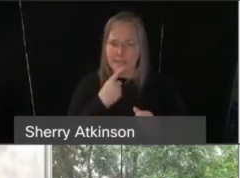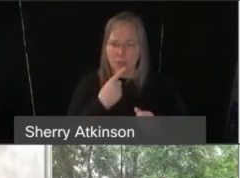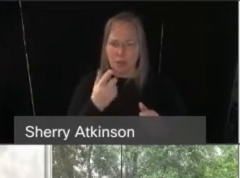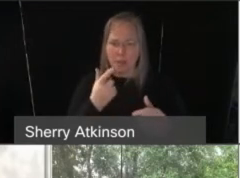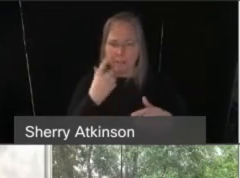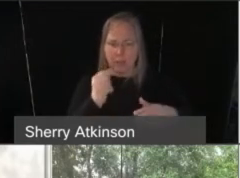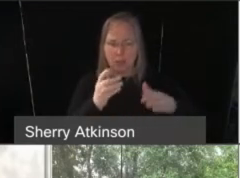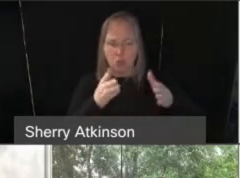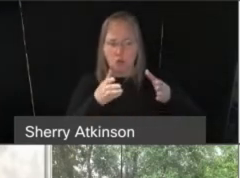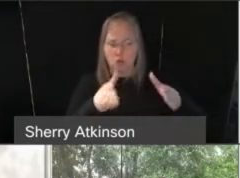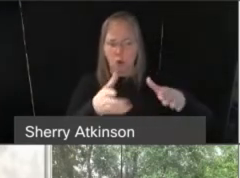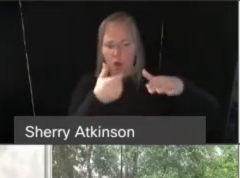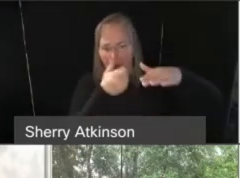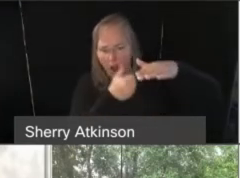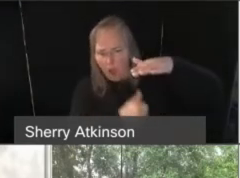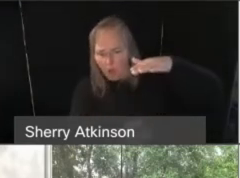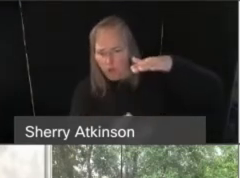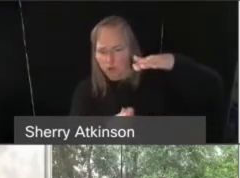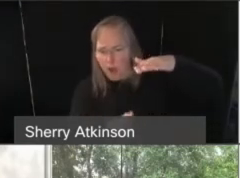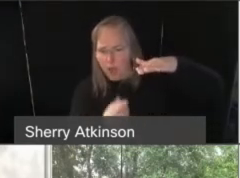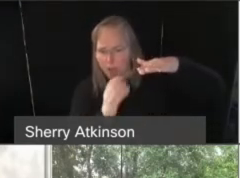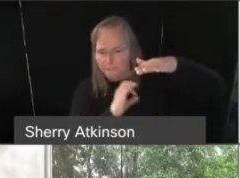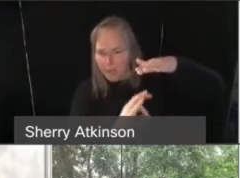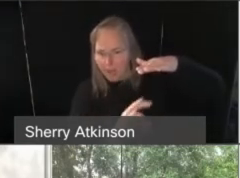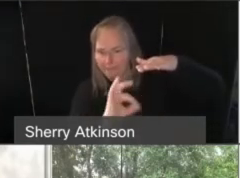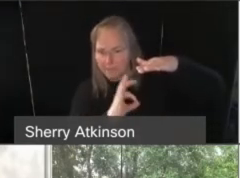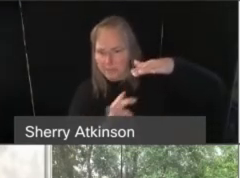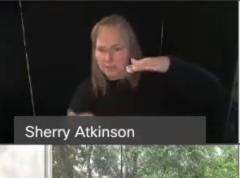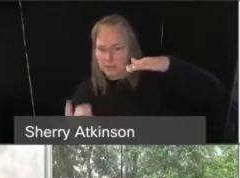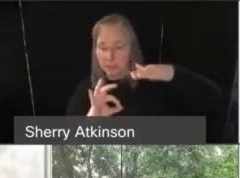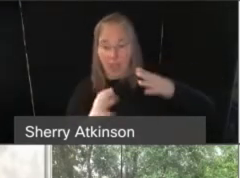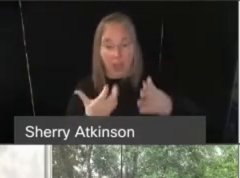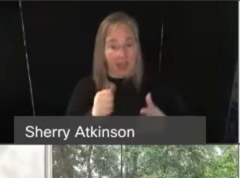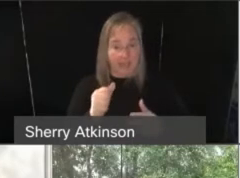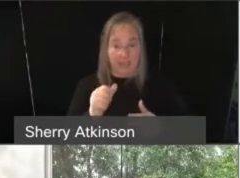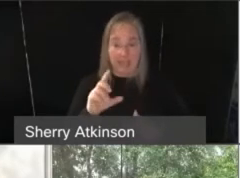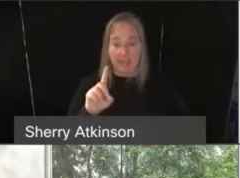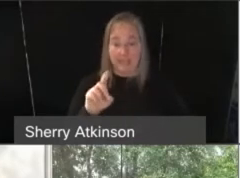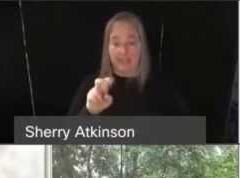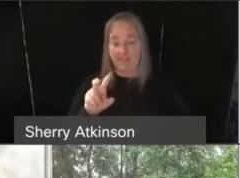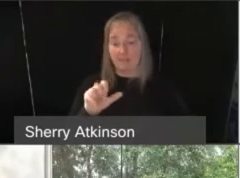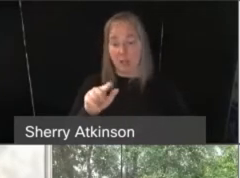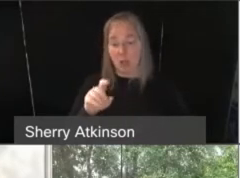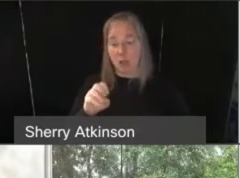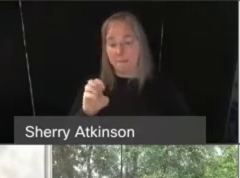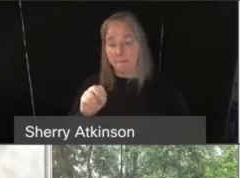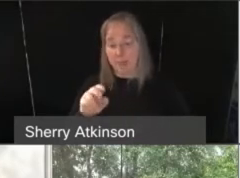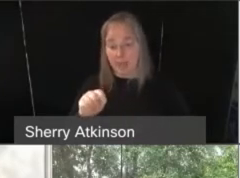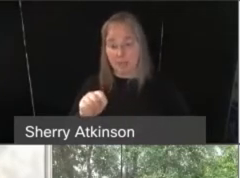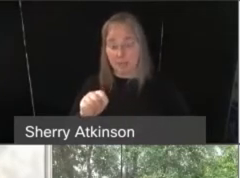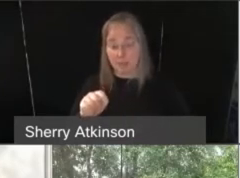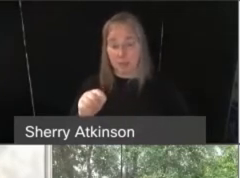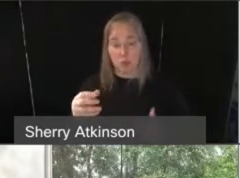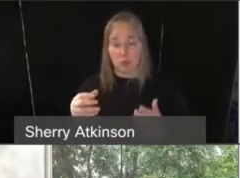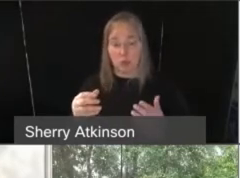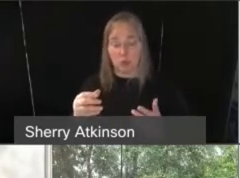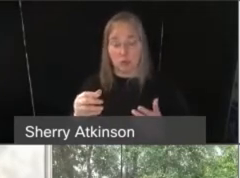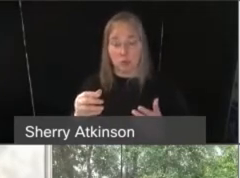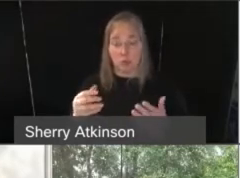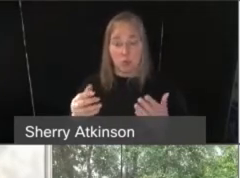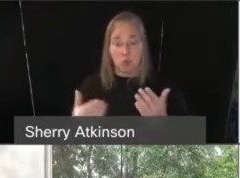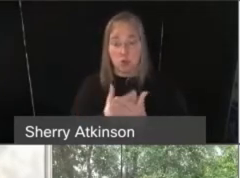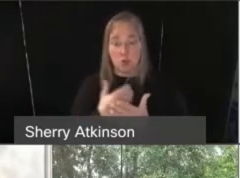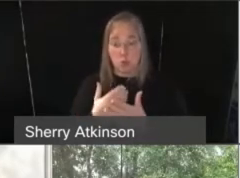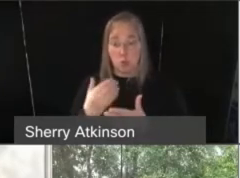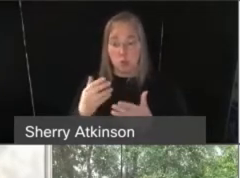and underground pipes. Is there any the development goes on, are we going to reconfigure the pipeline